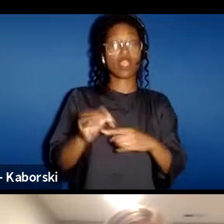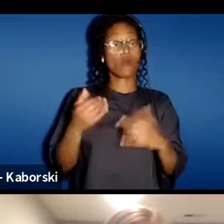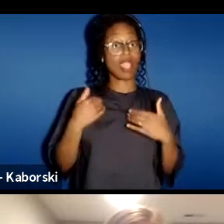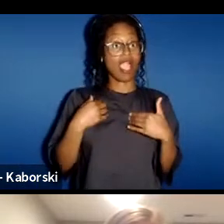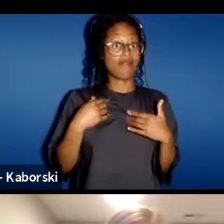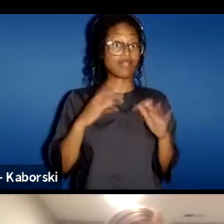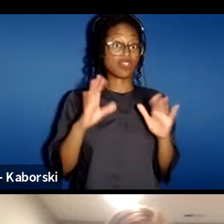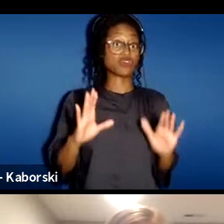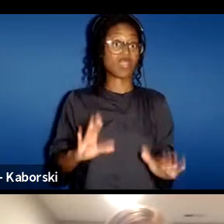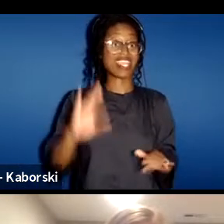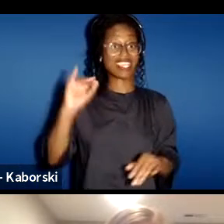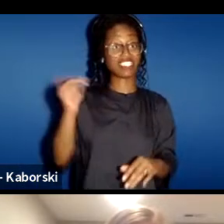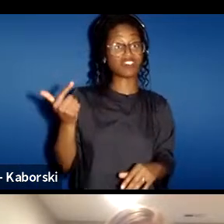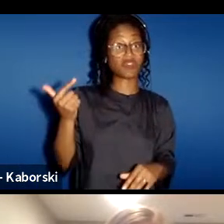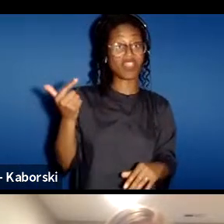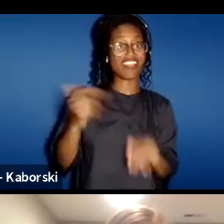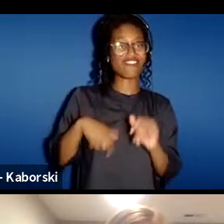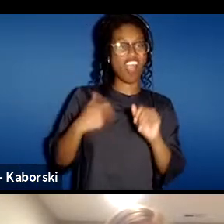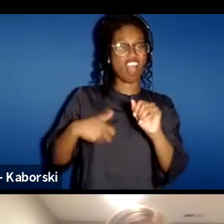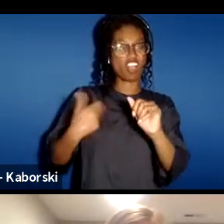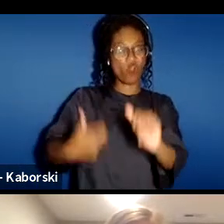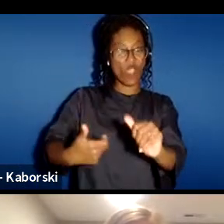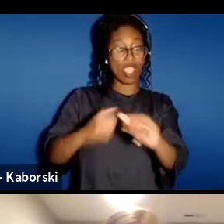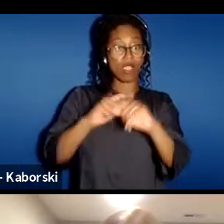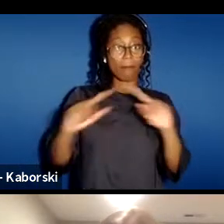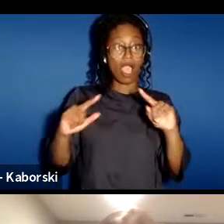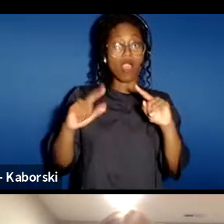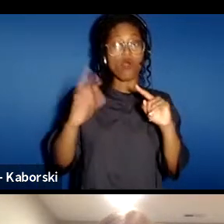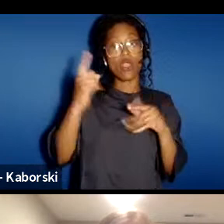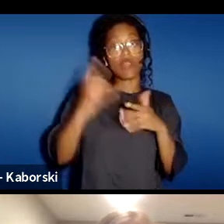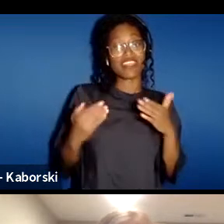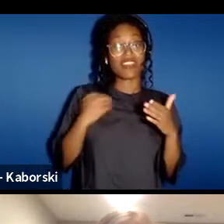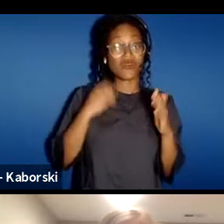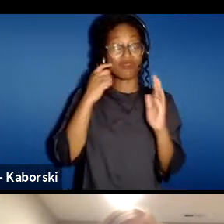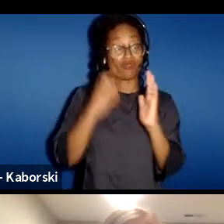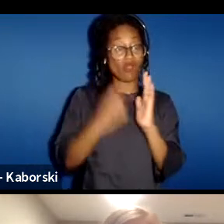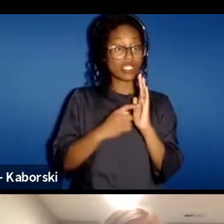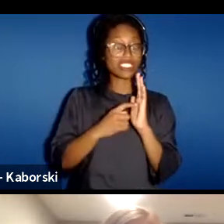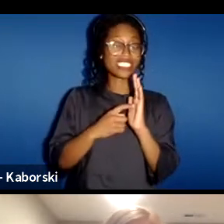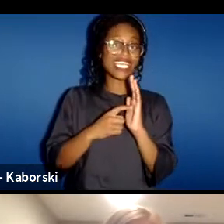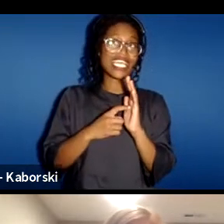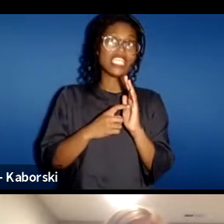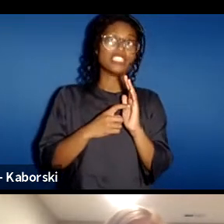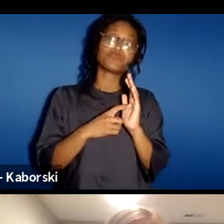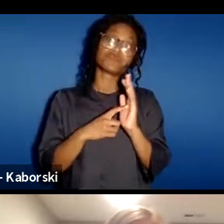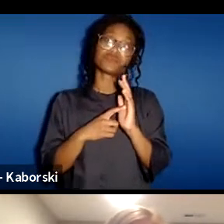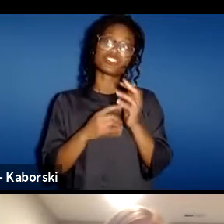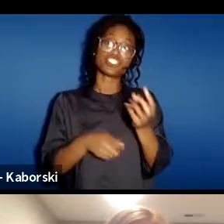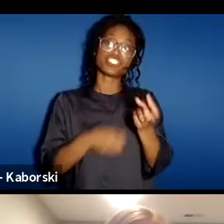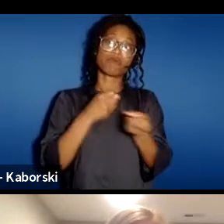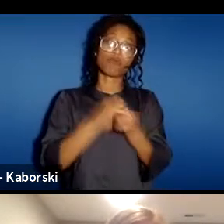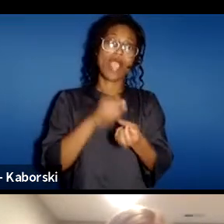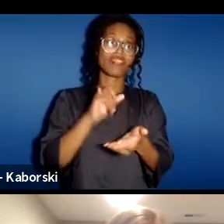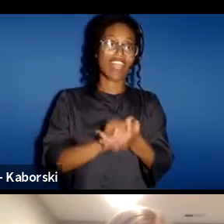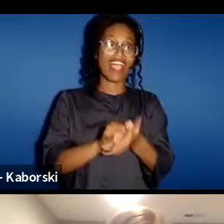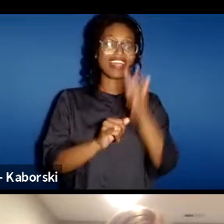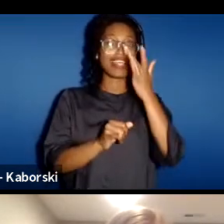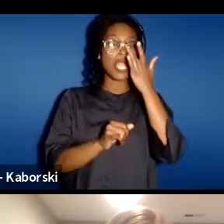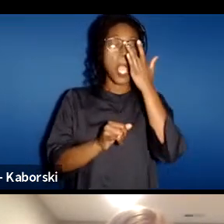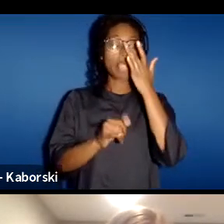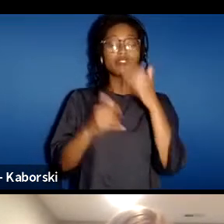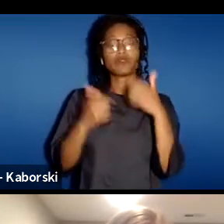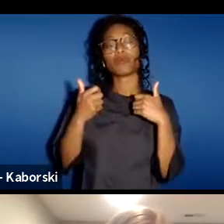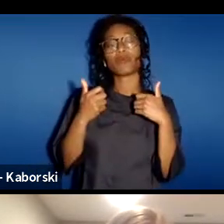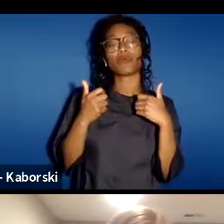hearty Instagram following, but one of the things we've done to support that, though, is we actually ended up